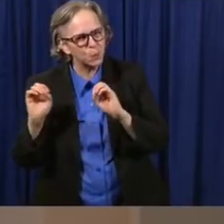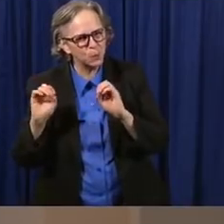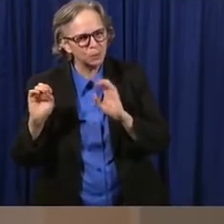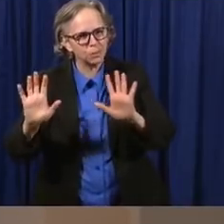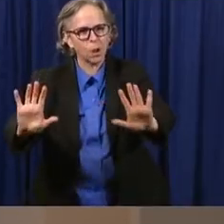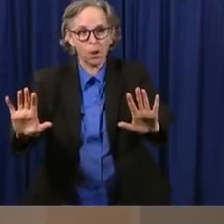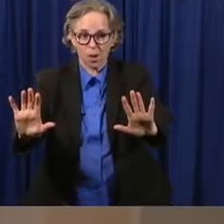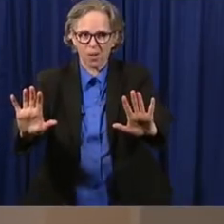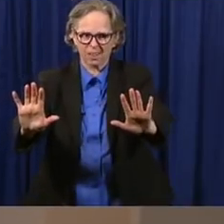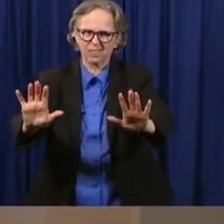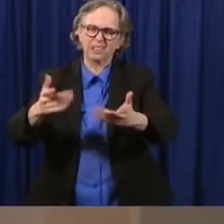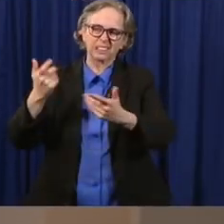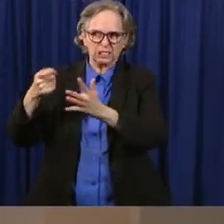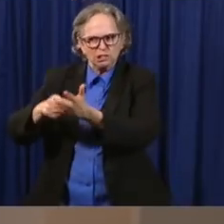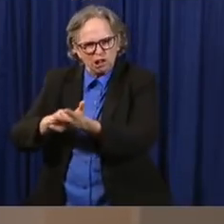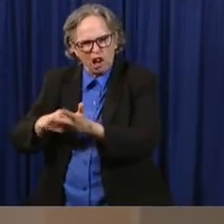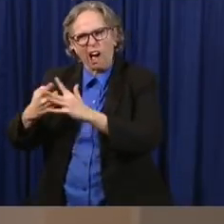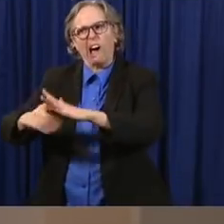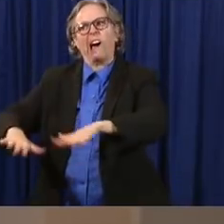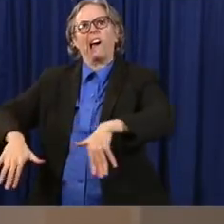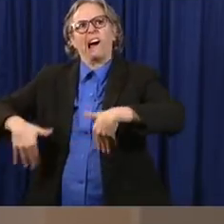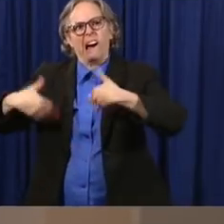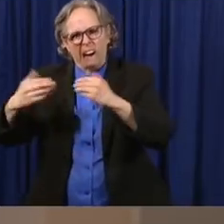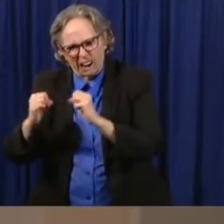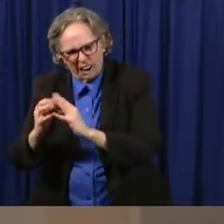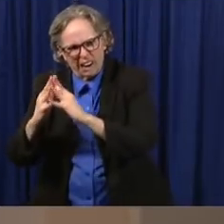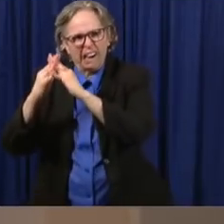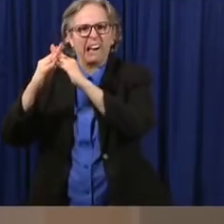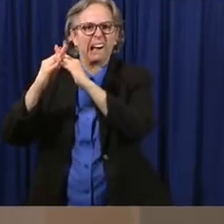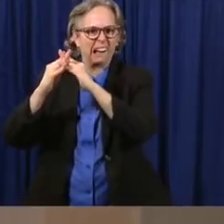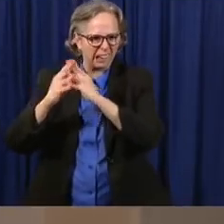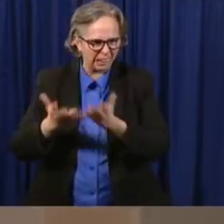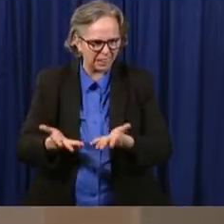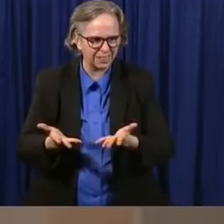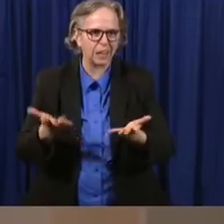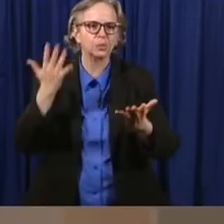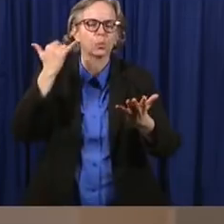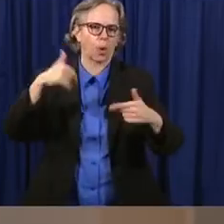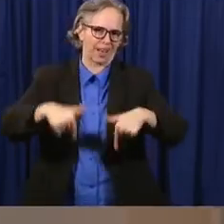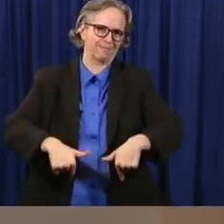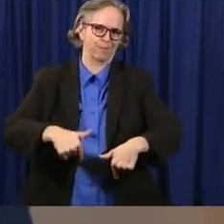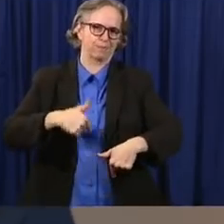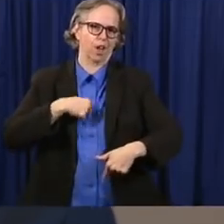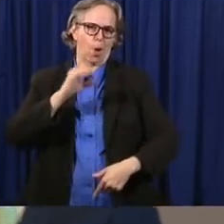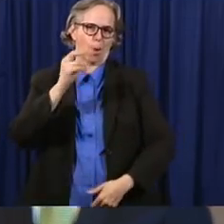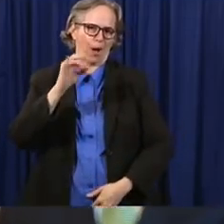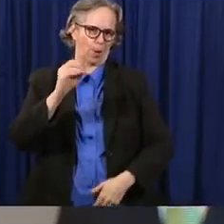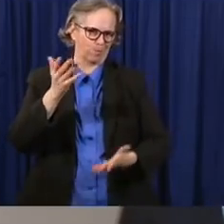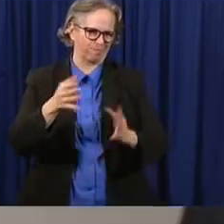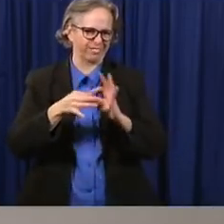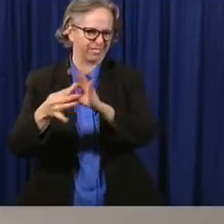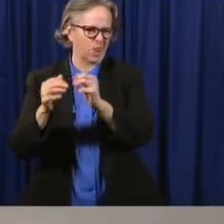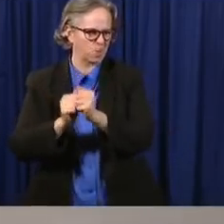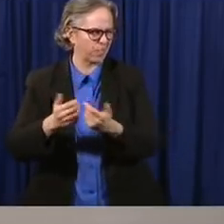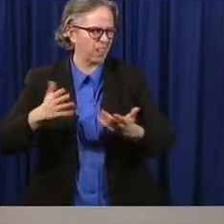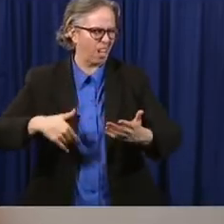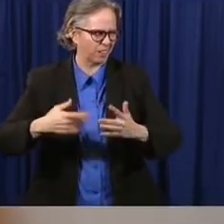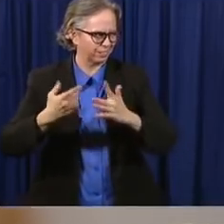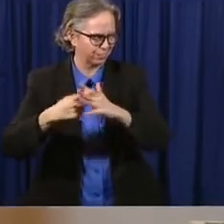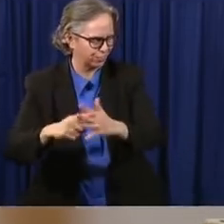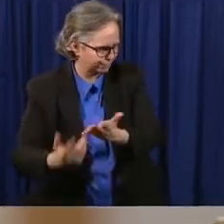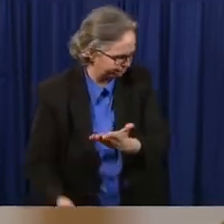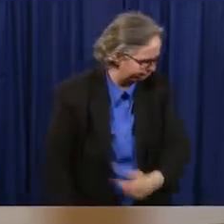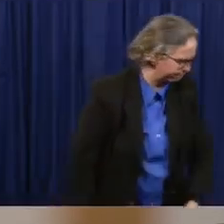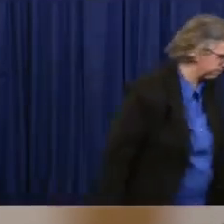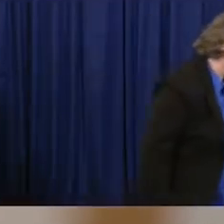some of the challenges that states like Ohio are having. Adrienne Robbins, NBC4, and my question's